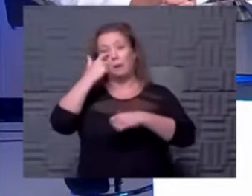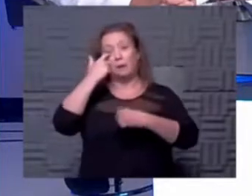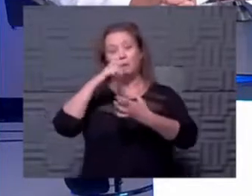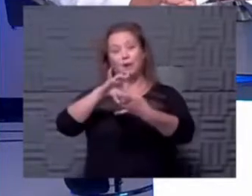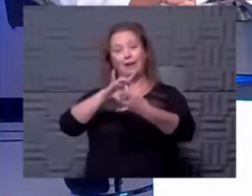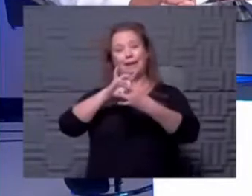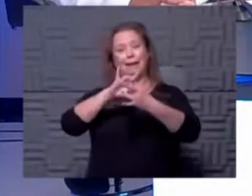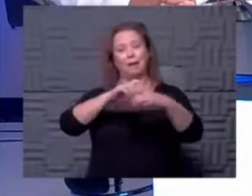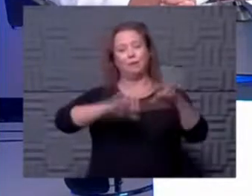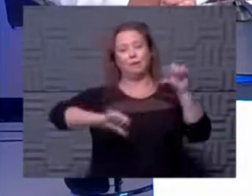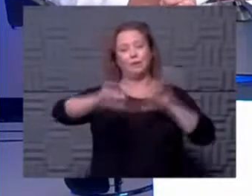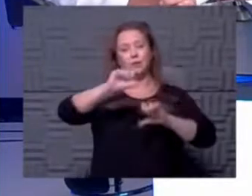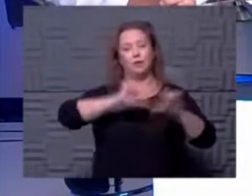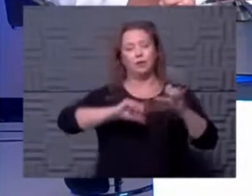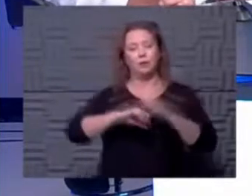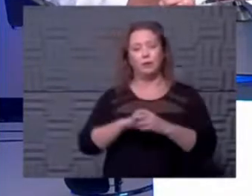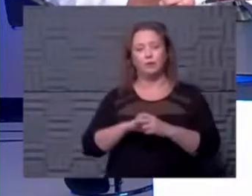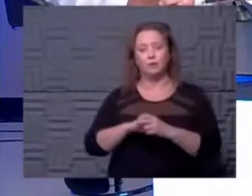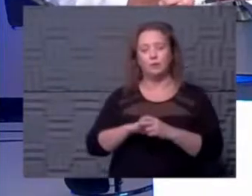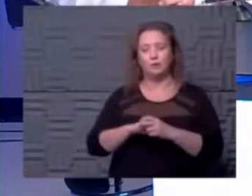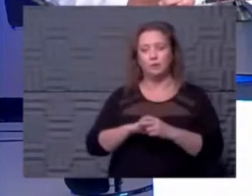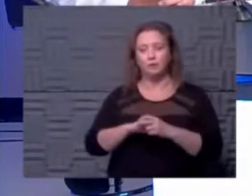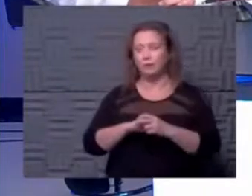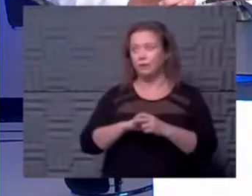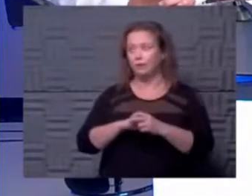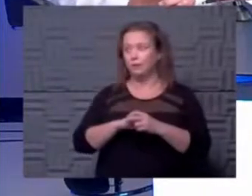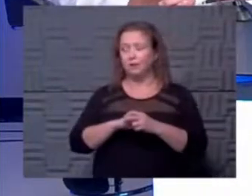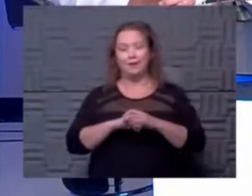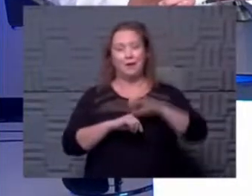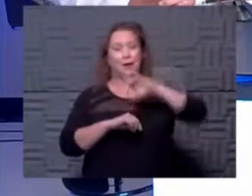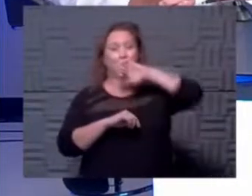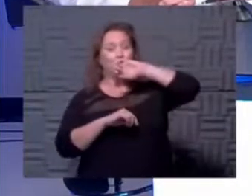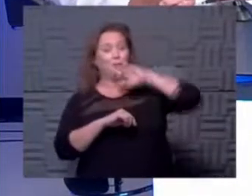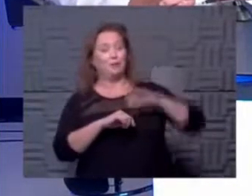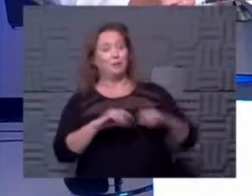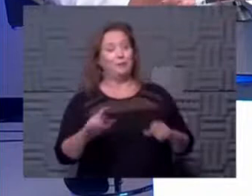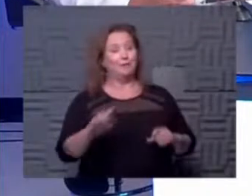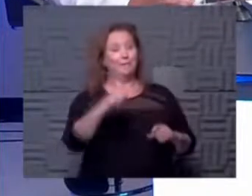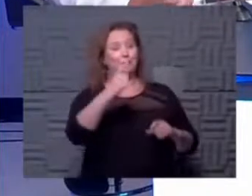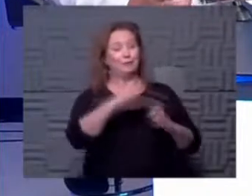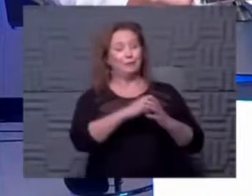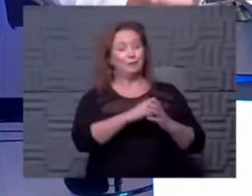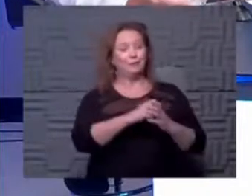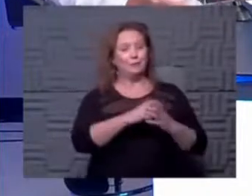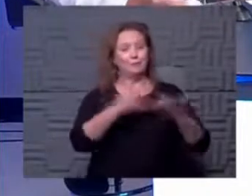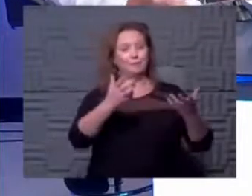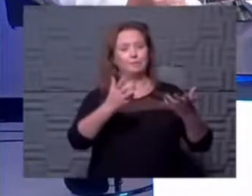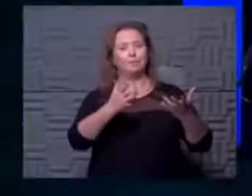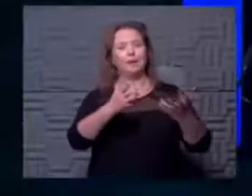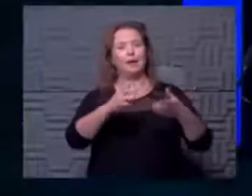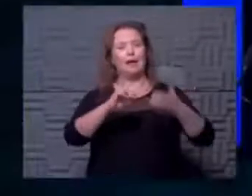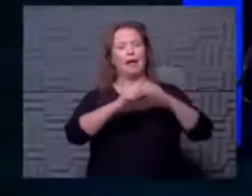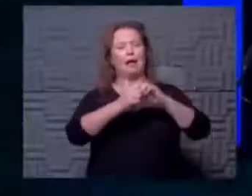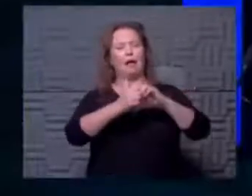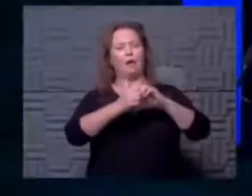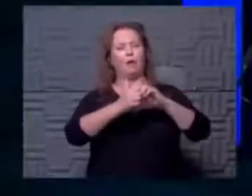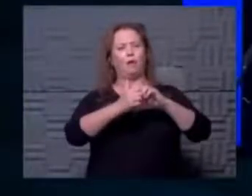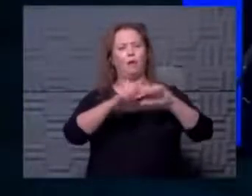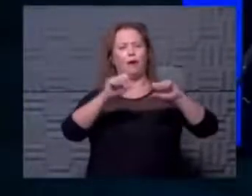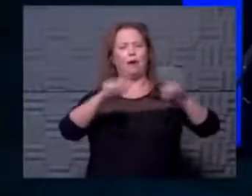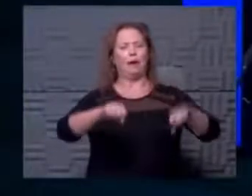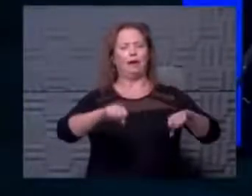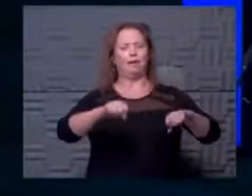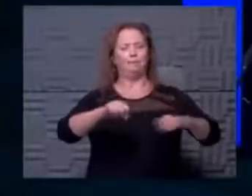connect with others? All right. I'm going to go to Archbishop first. Weigh in. How do I keep from